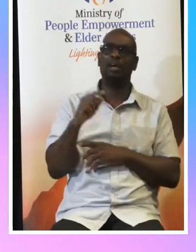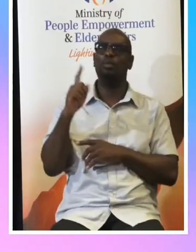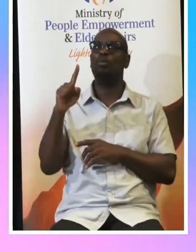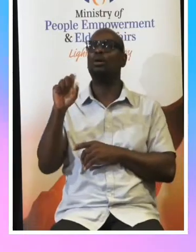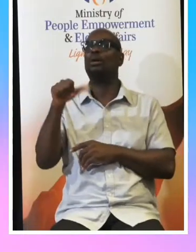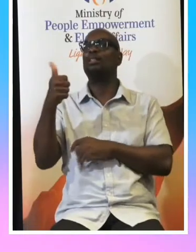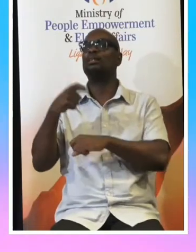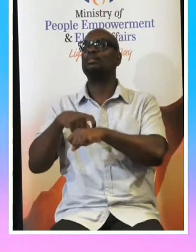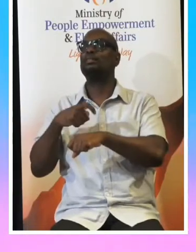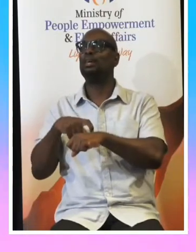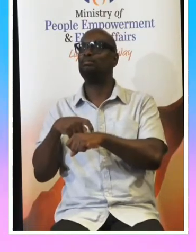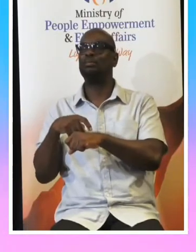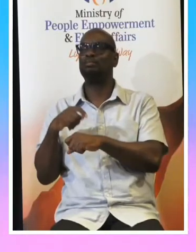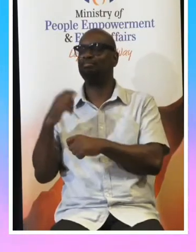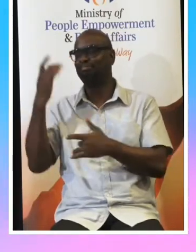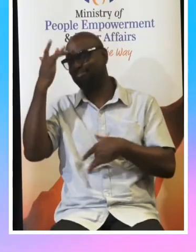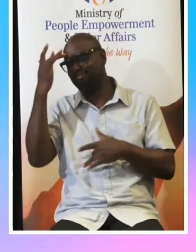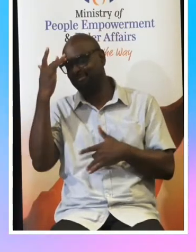one other time,